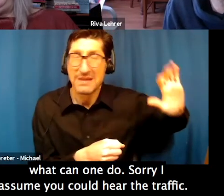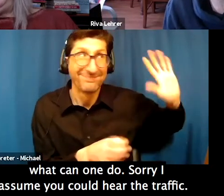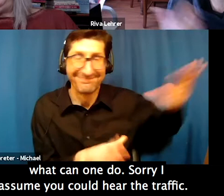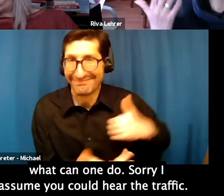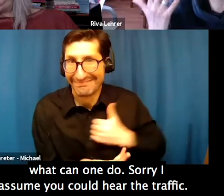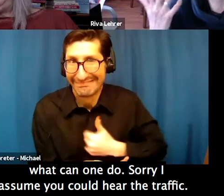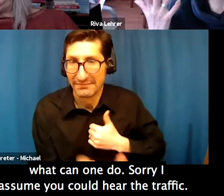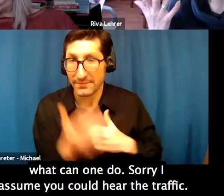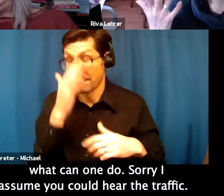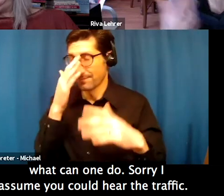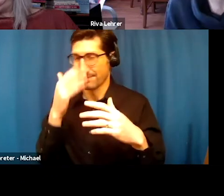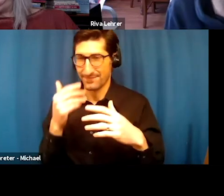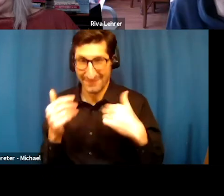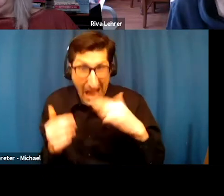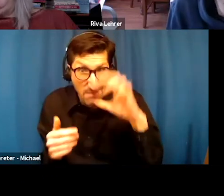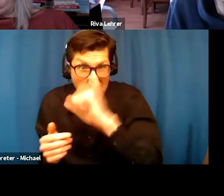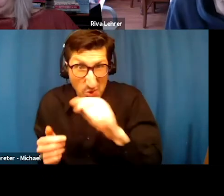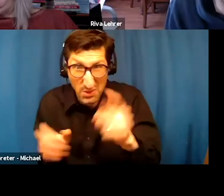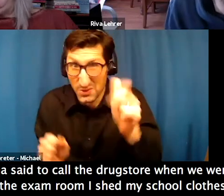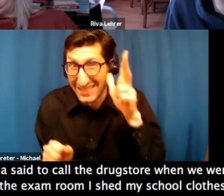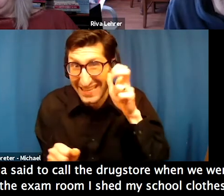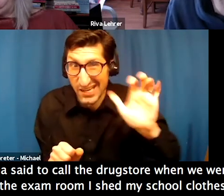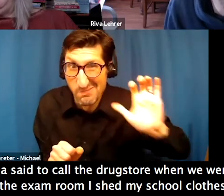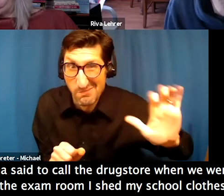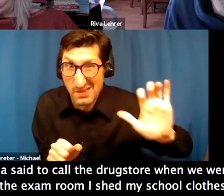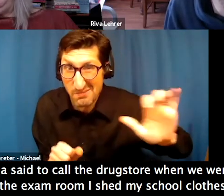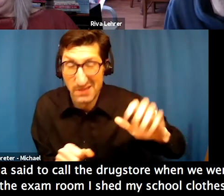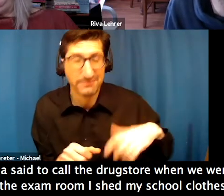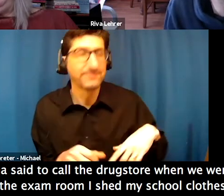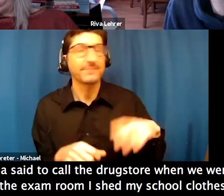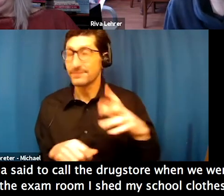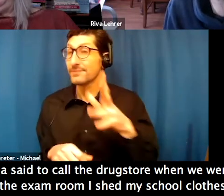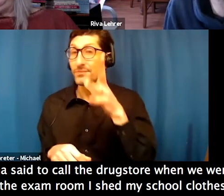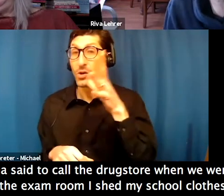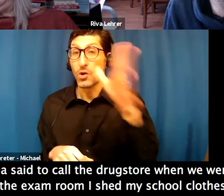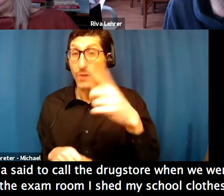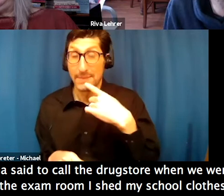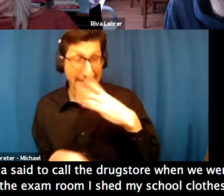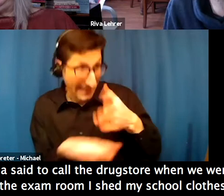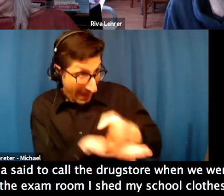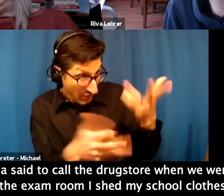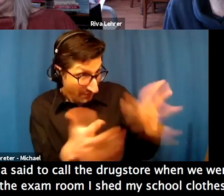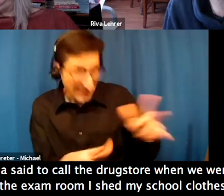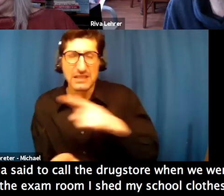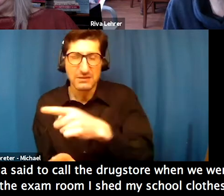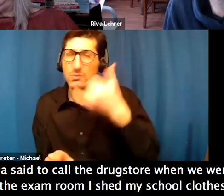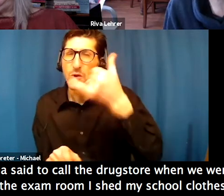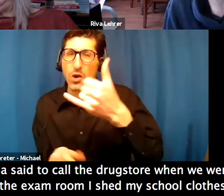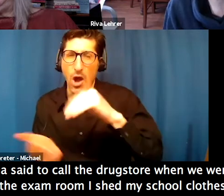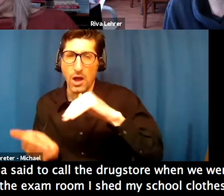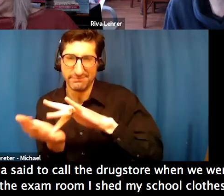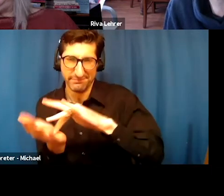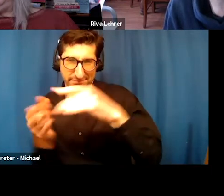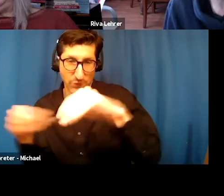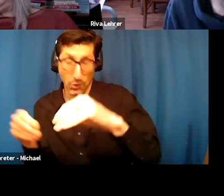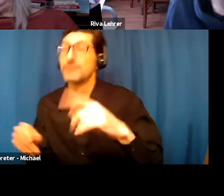Sorry, I assume you could hear the traffic. Grandma said to call the drugstore when we were done. In the exam room, I shed my